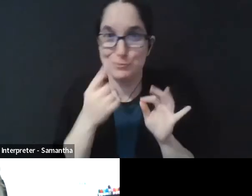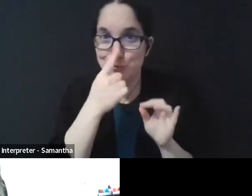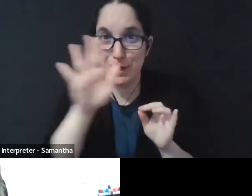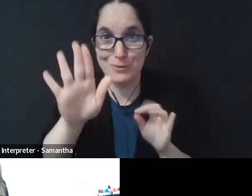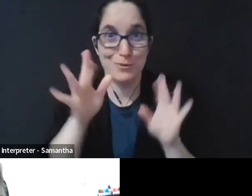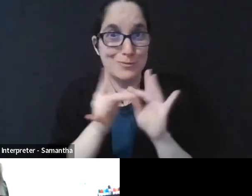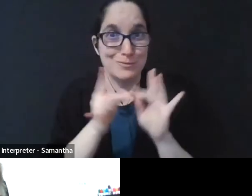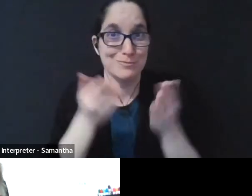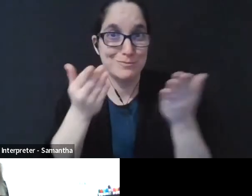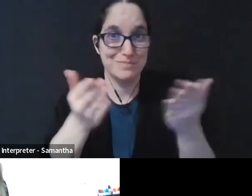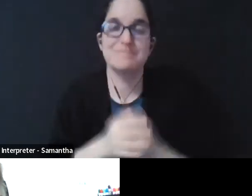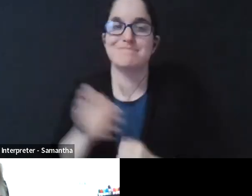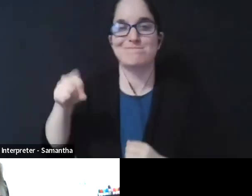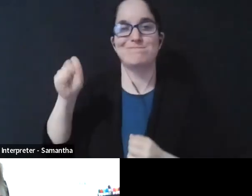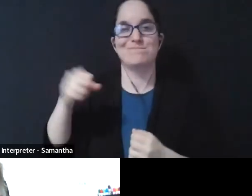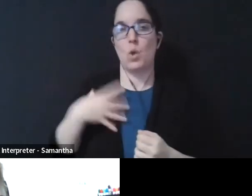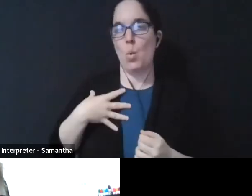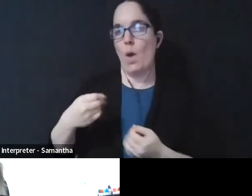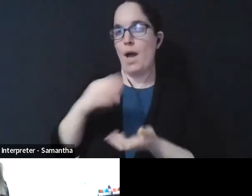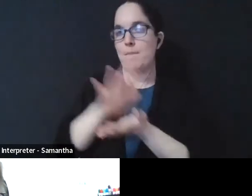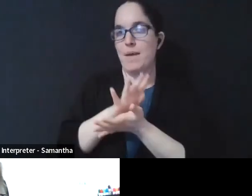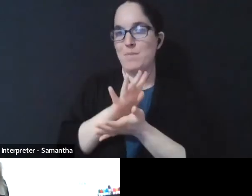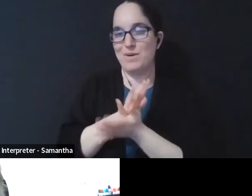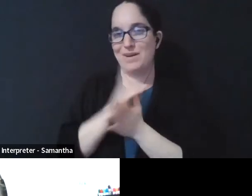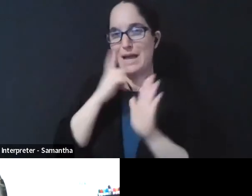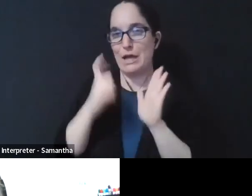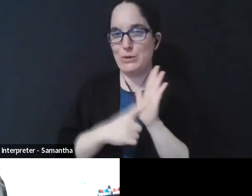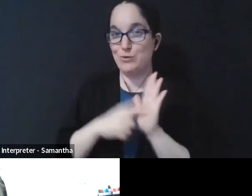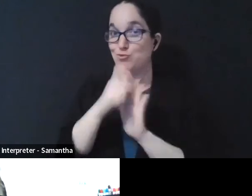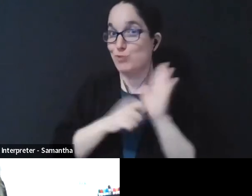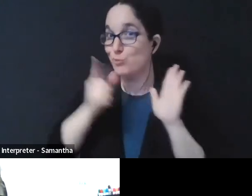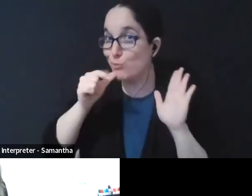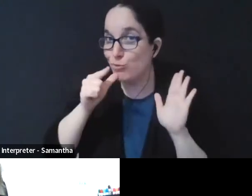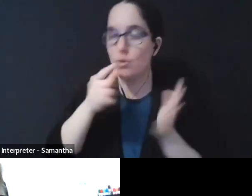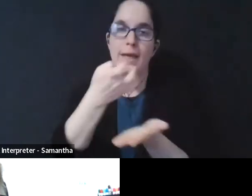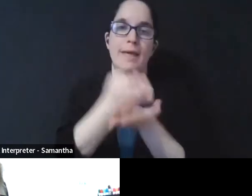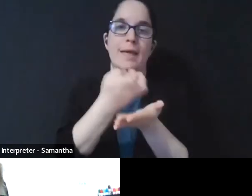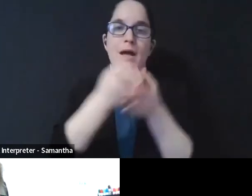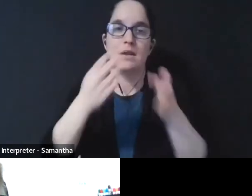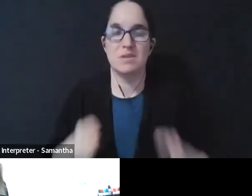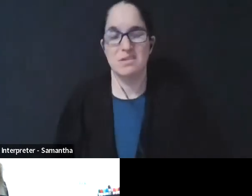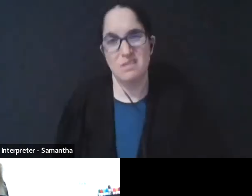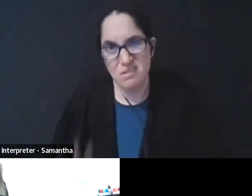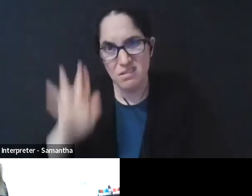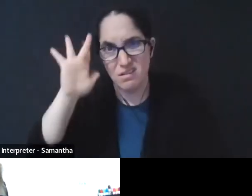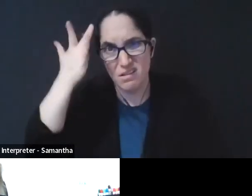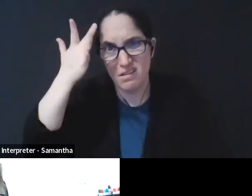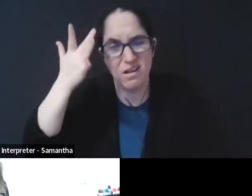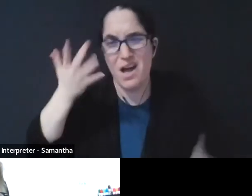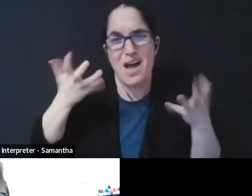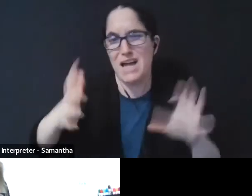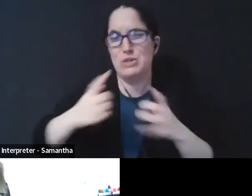been some white papers from economists. I was so irritated that I don't even want to remember the authors'